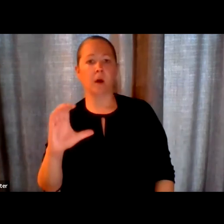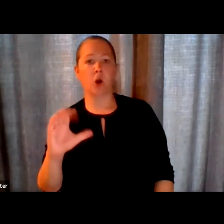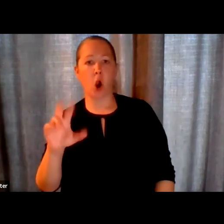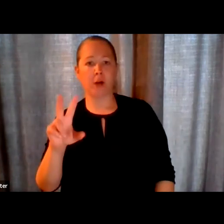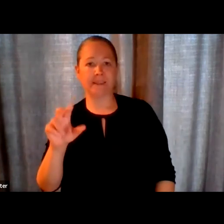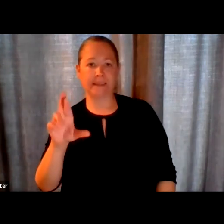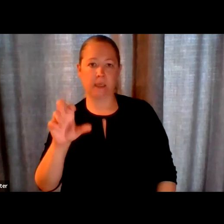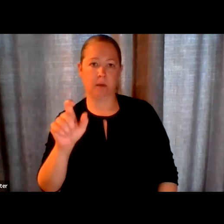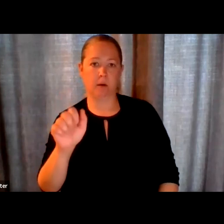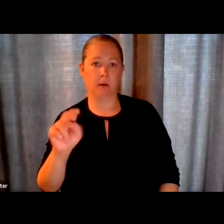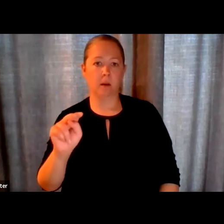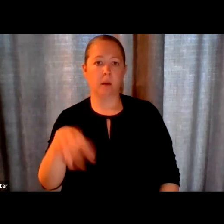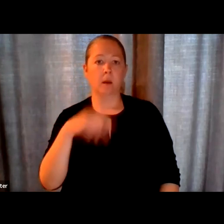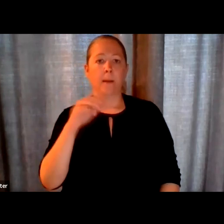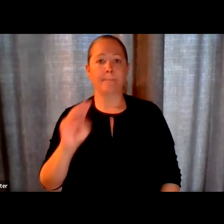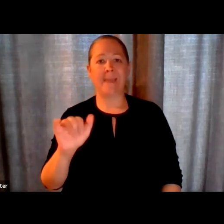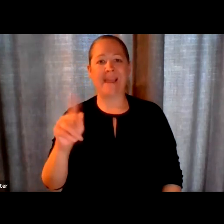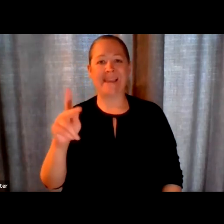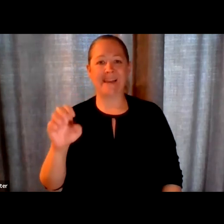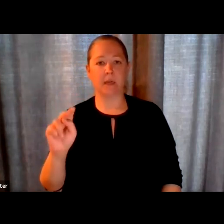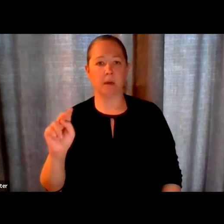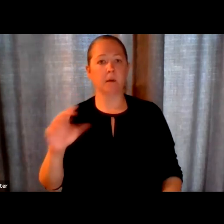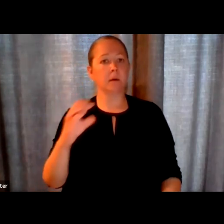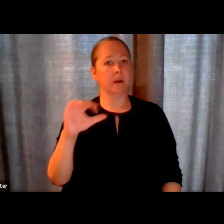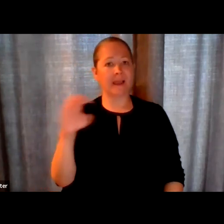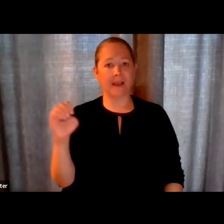court didn't talk about the